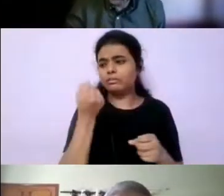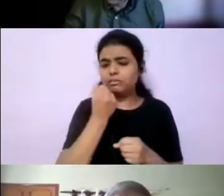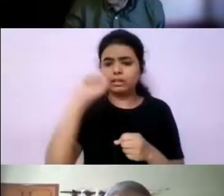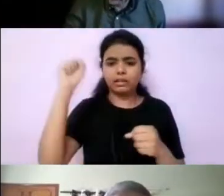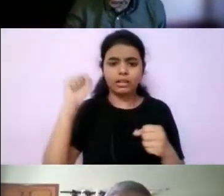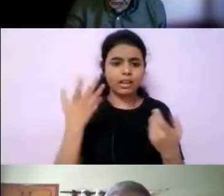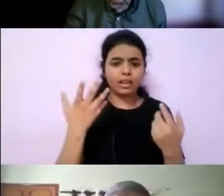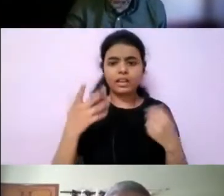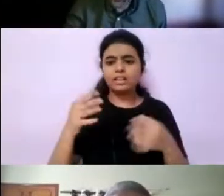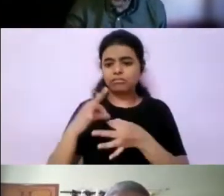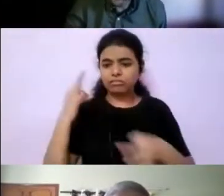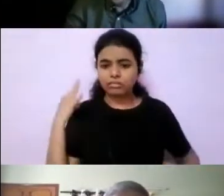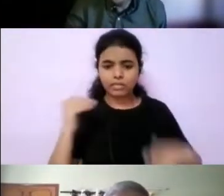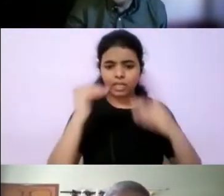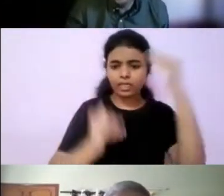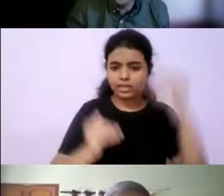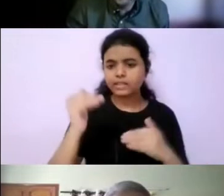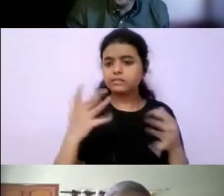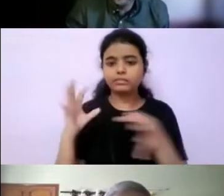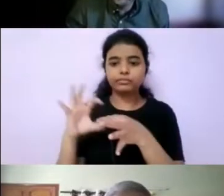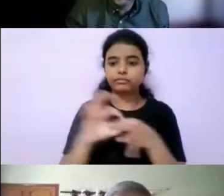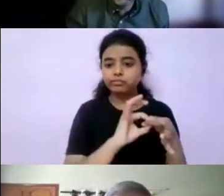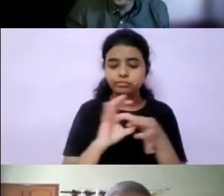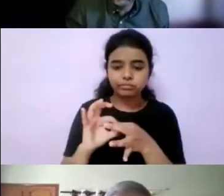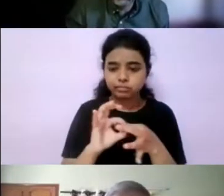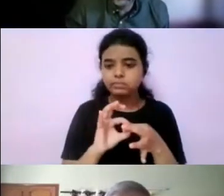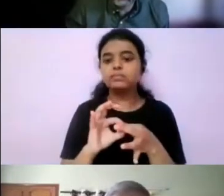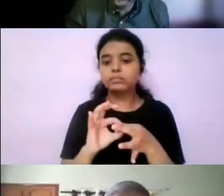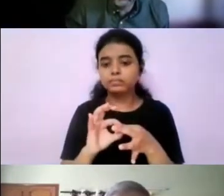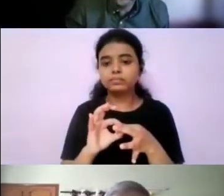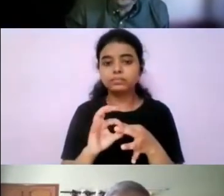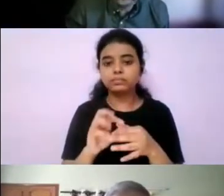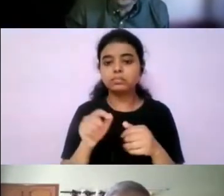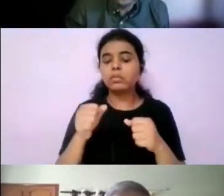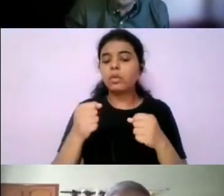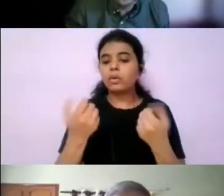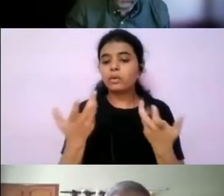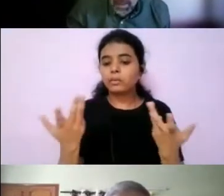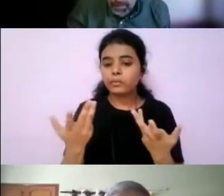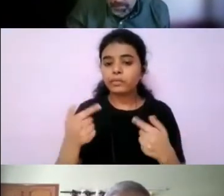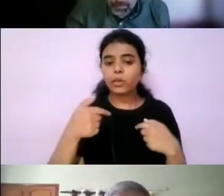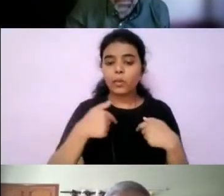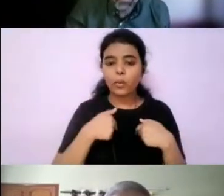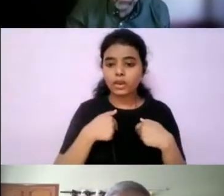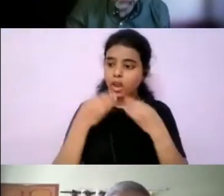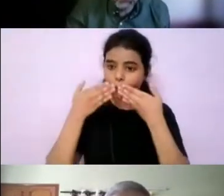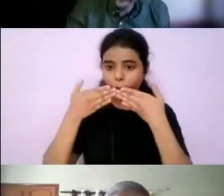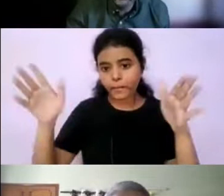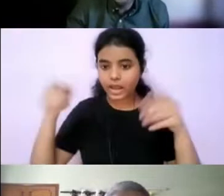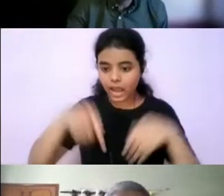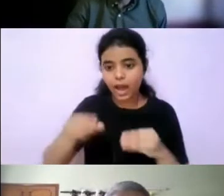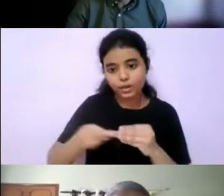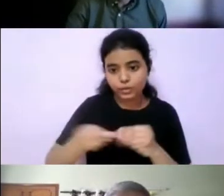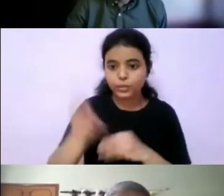Dalit, and racial concerns, met our announcement with